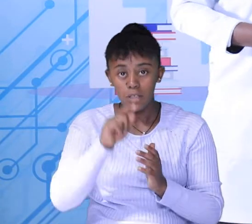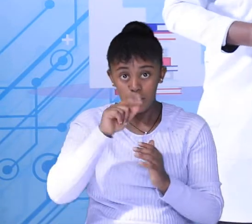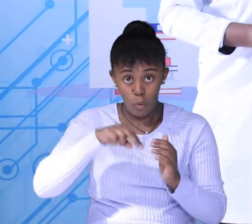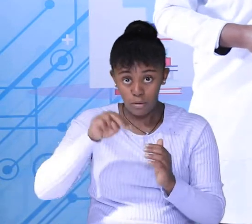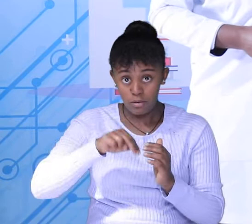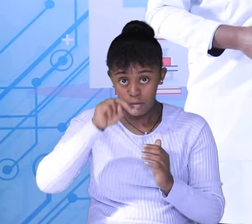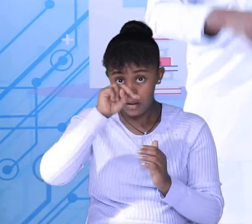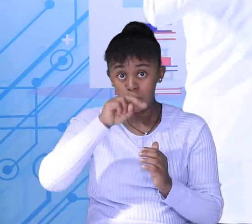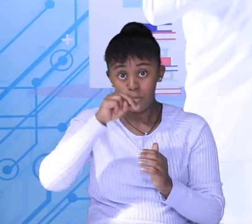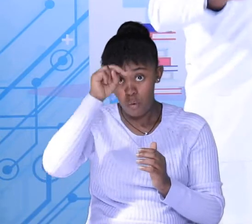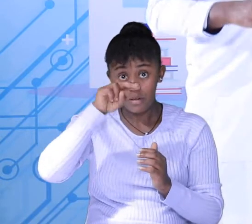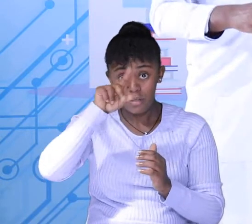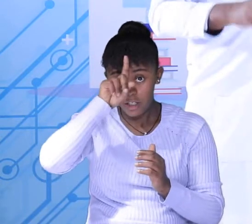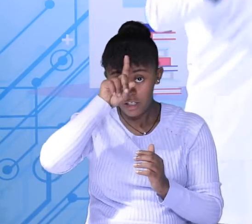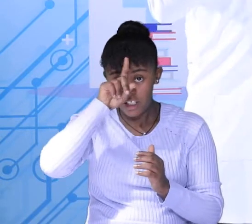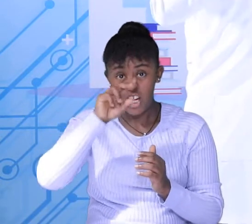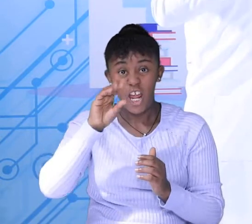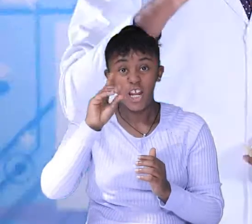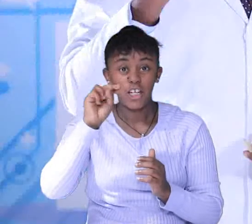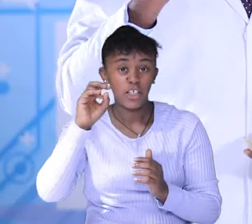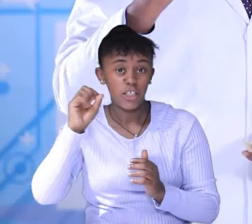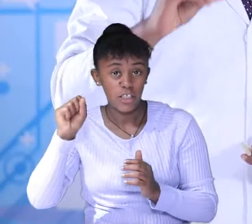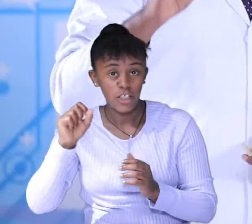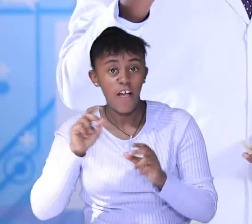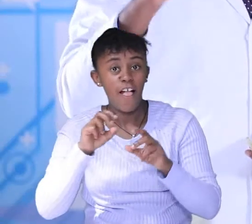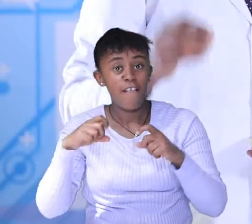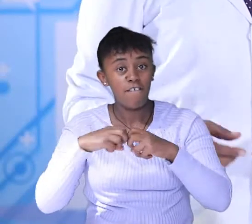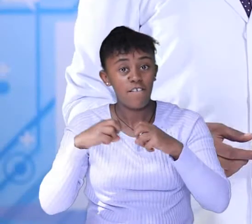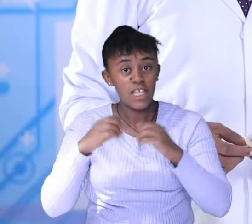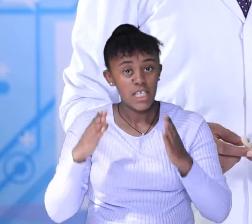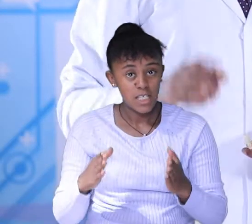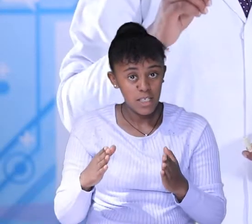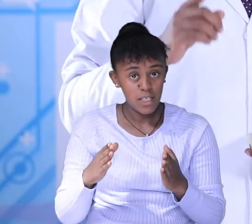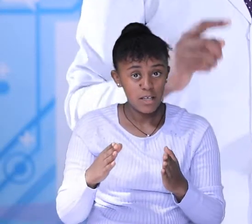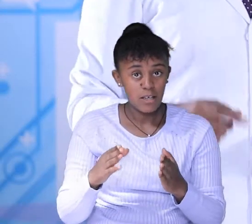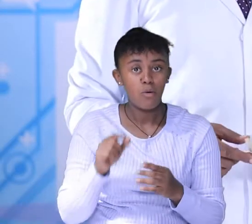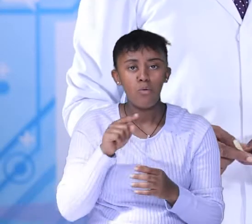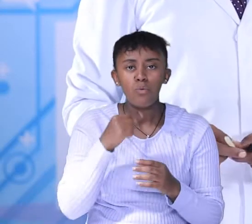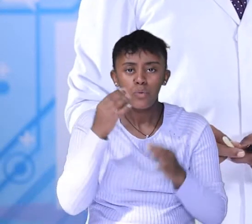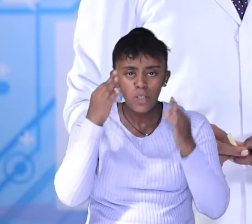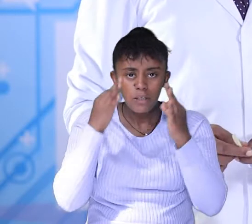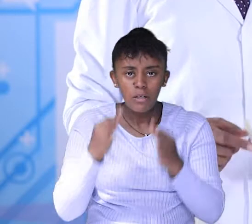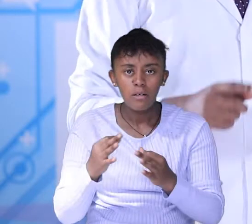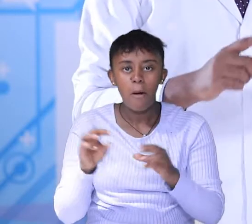third segment. So the current is acting in this direction. The magnetic field is as well acting in